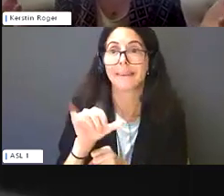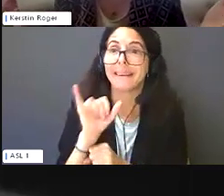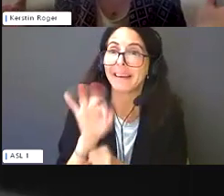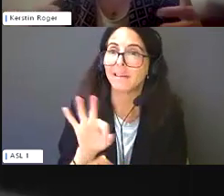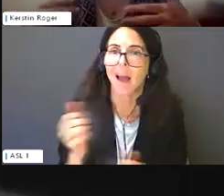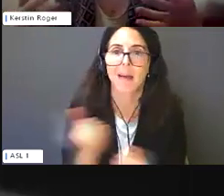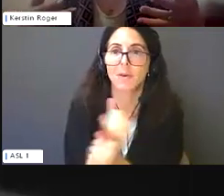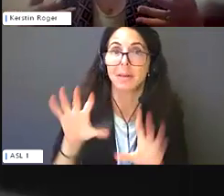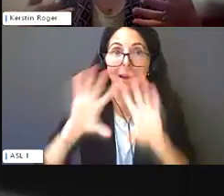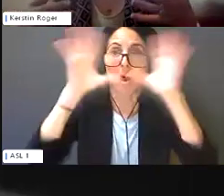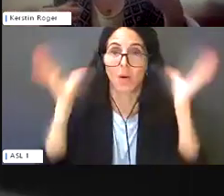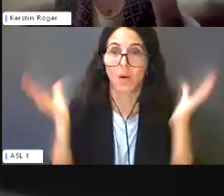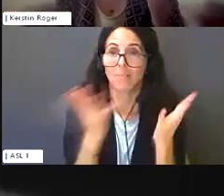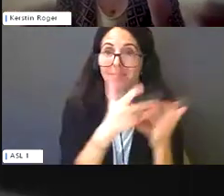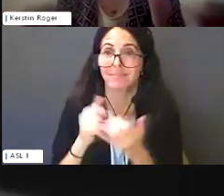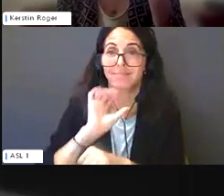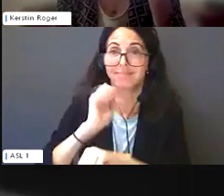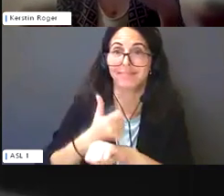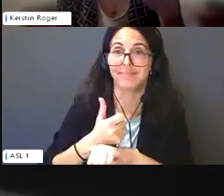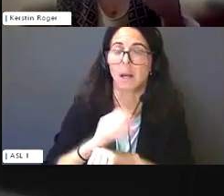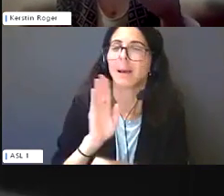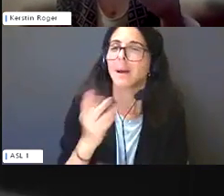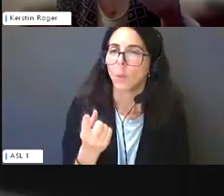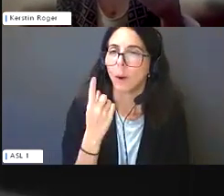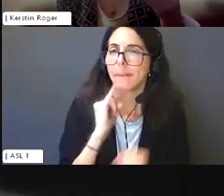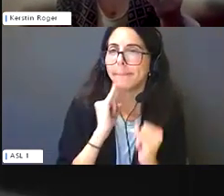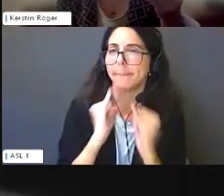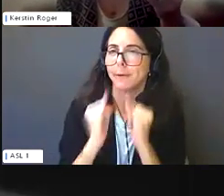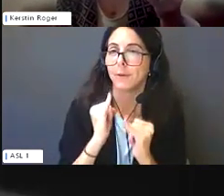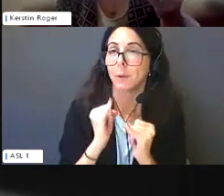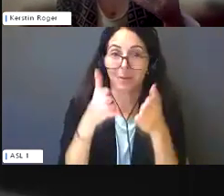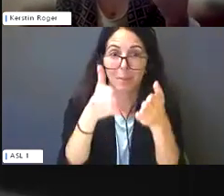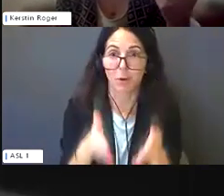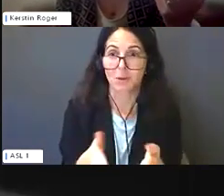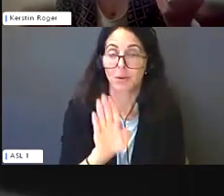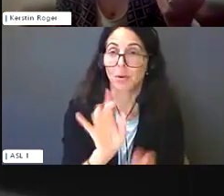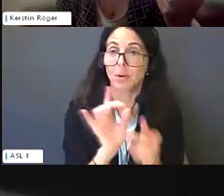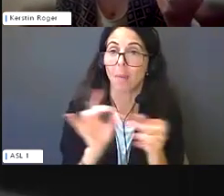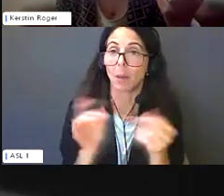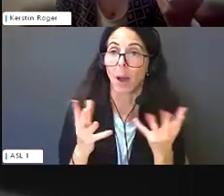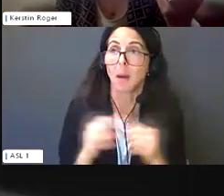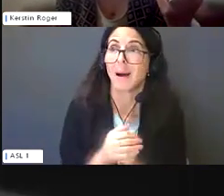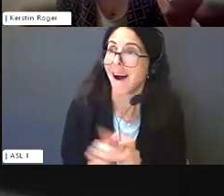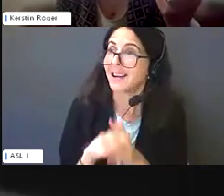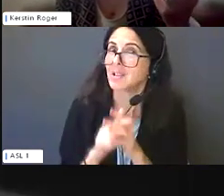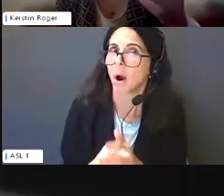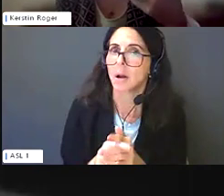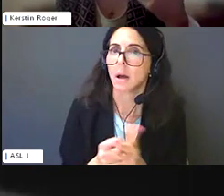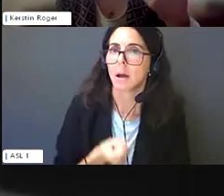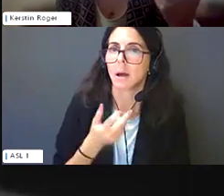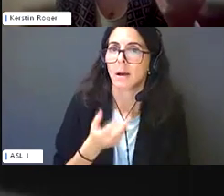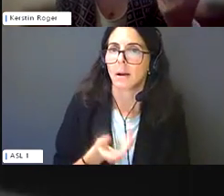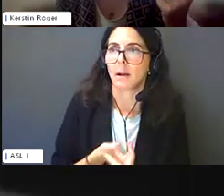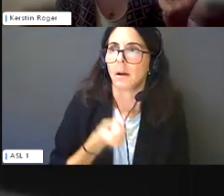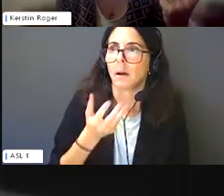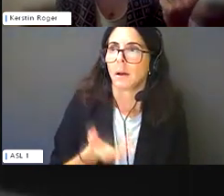as well. So in one interview that I had, the person said that she began to talk to her hairdresser, that she